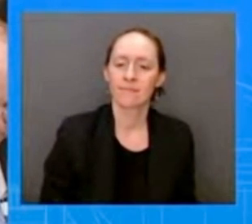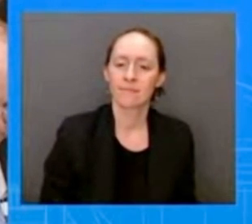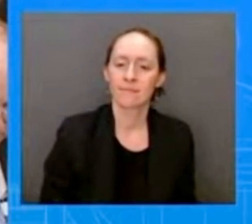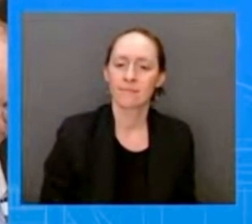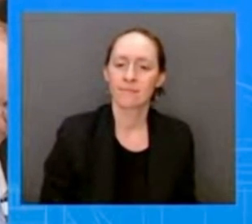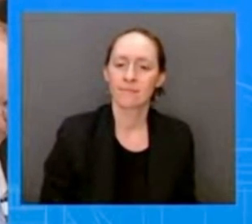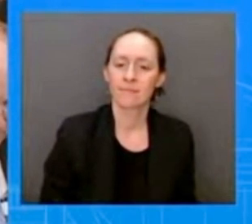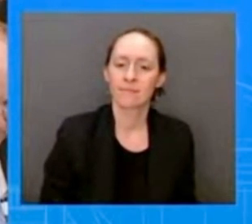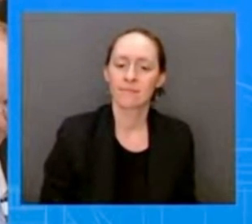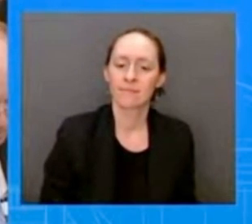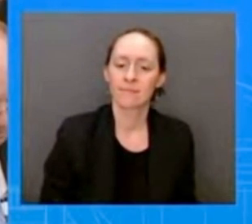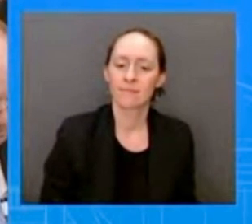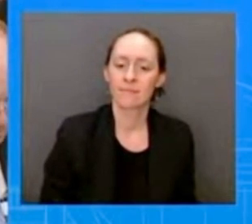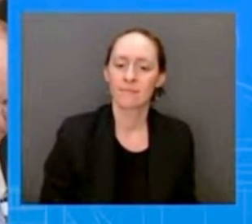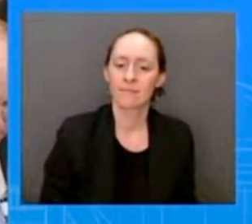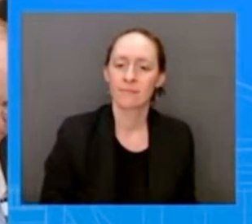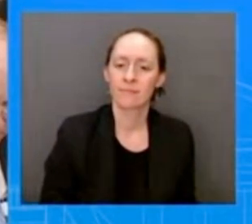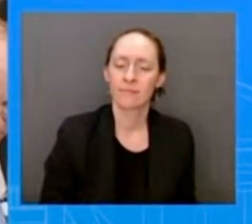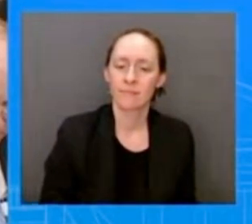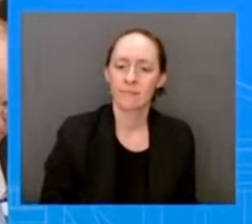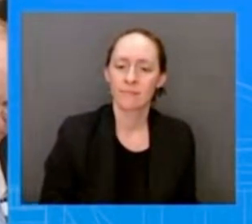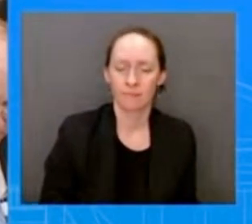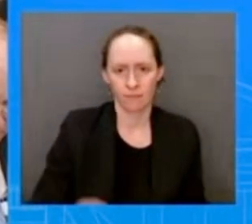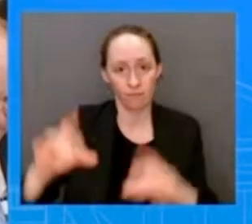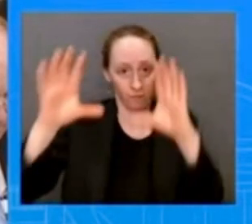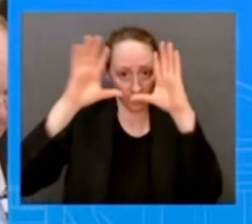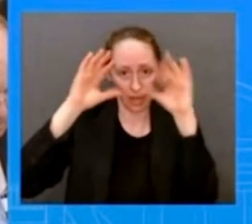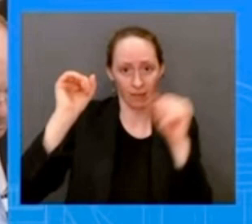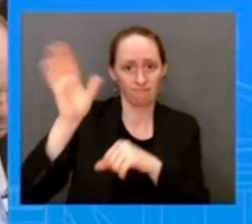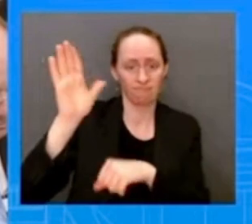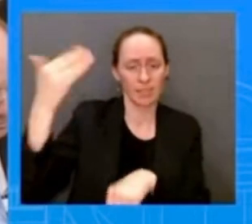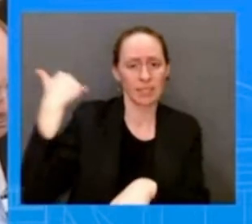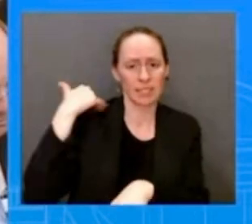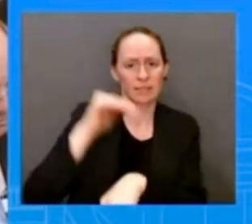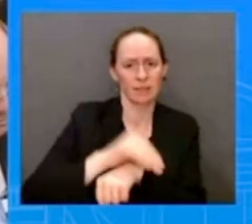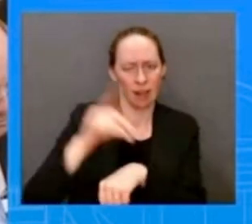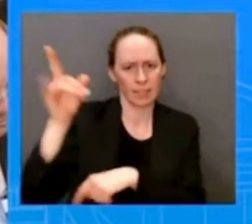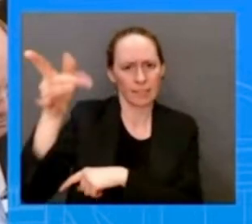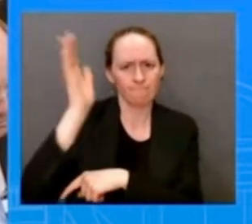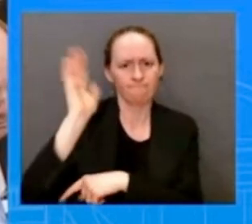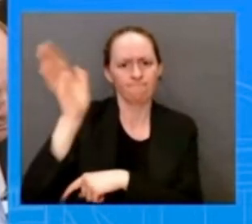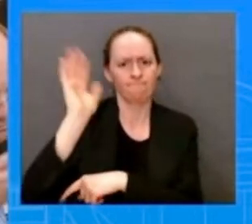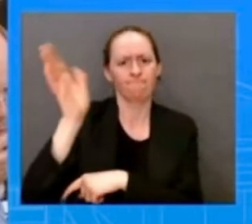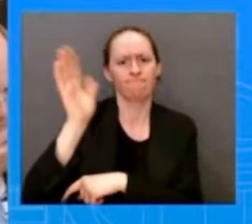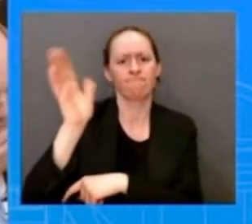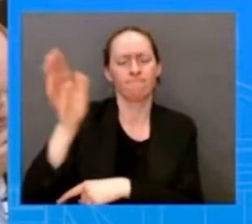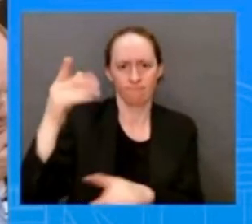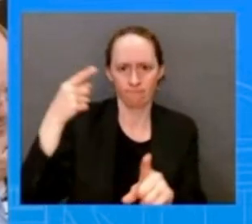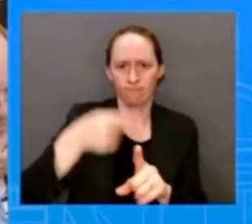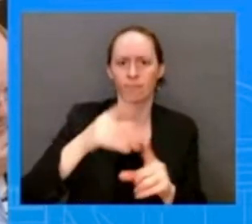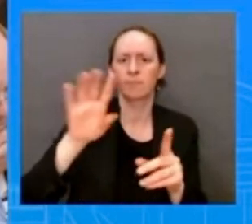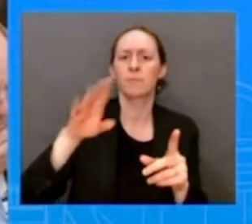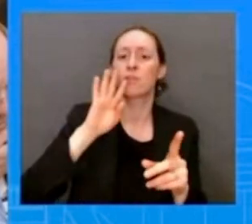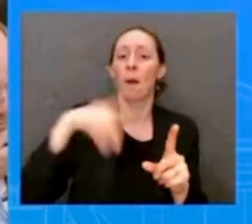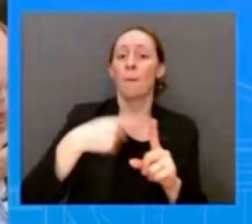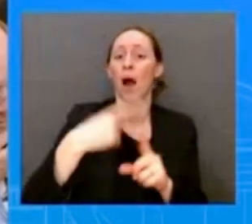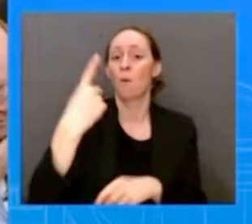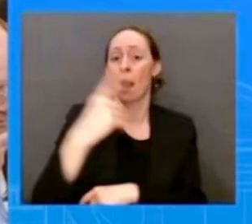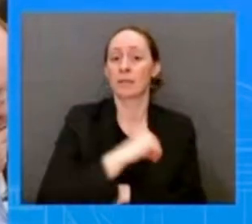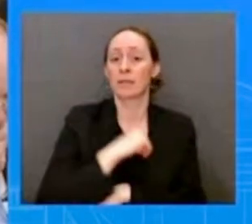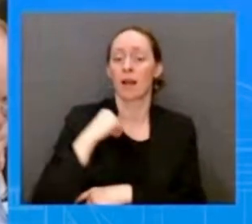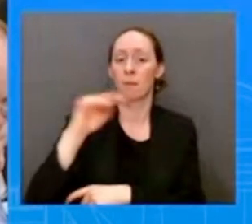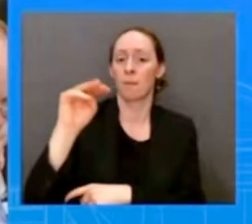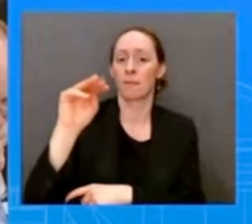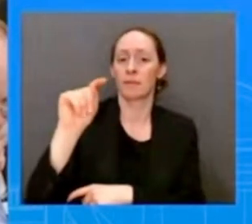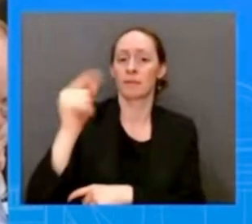in Baltimore? He was talking about Marjorie Taylor Greene, and he mentioned a mother that had lost two of her sons to fentanyl. He